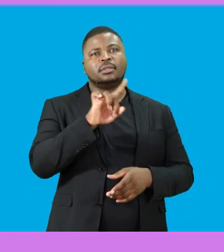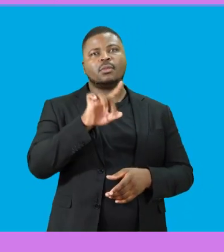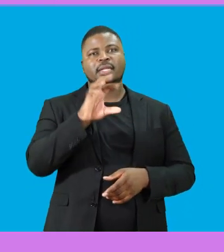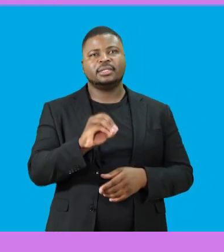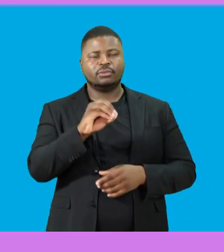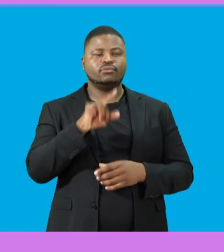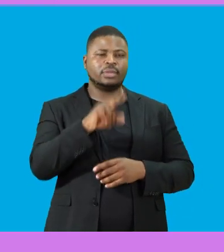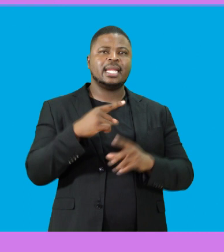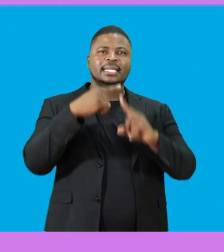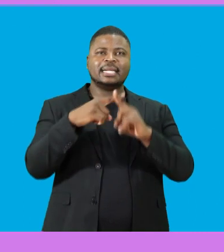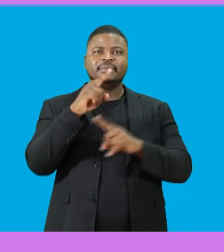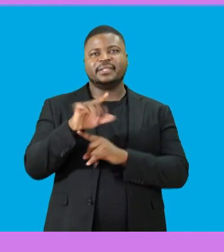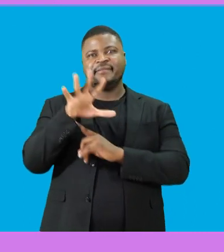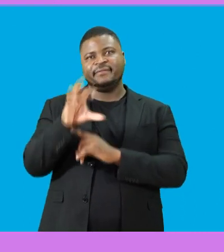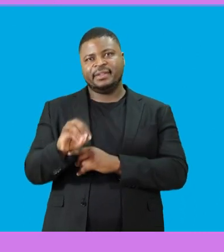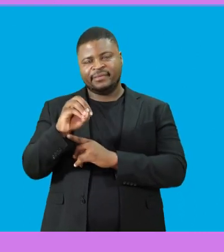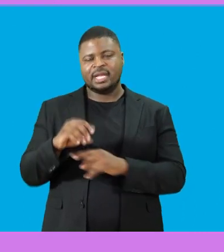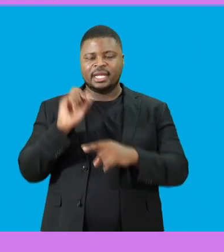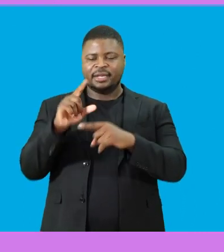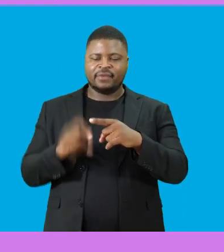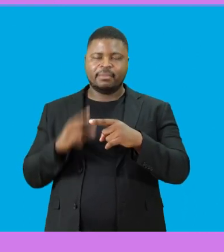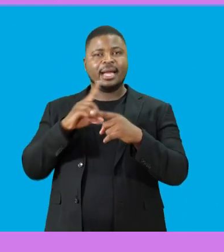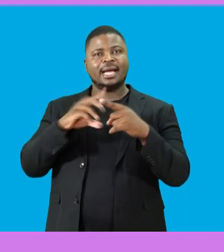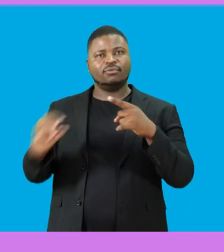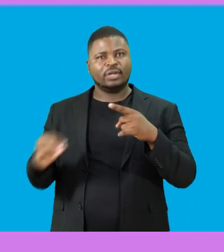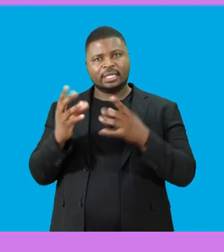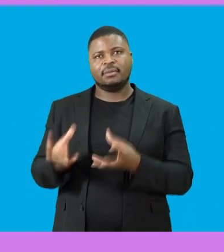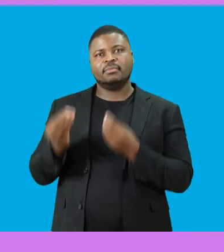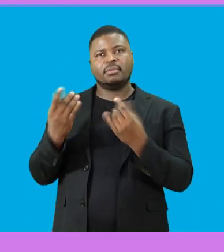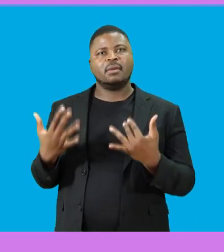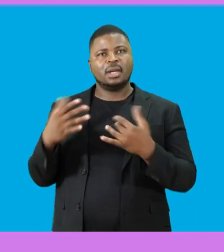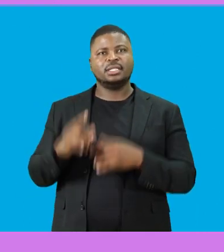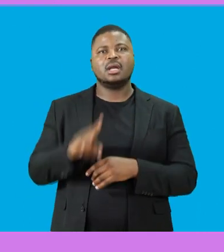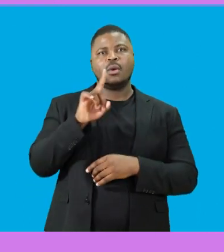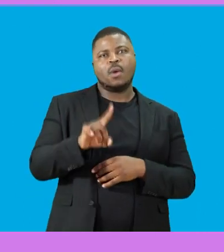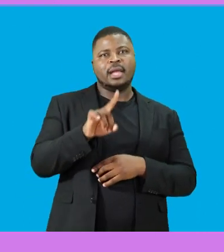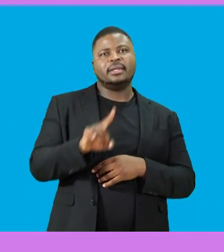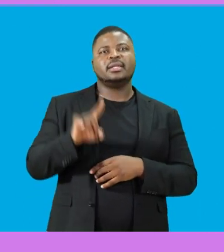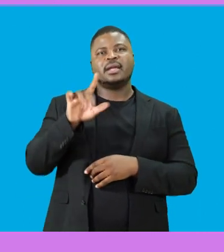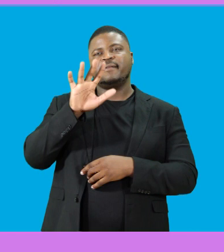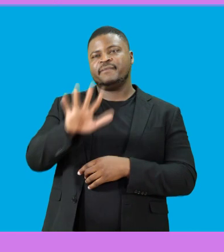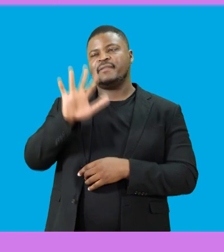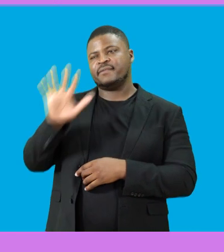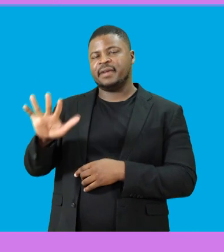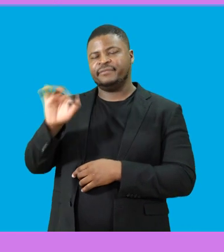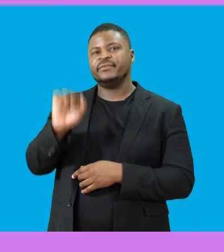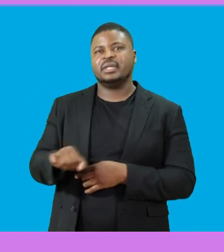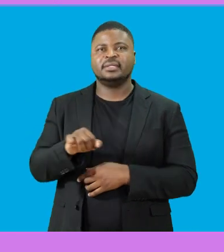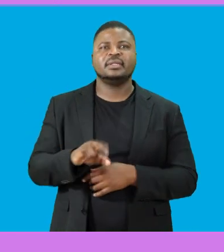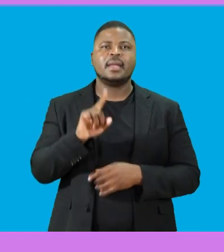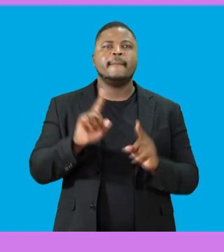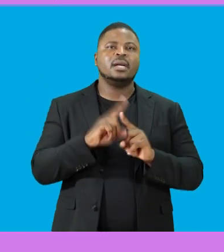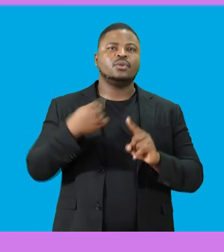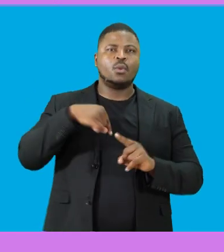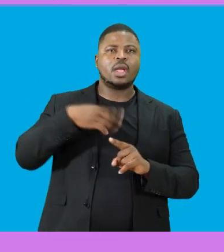310 multiplied by 50 divided by 100, it gives us 155 rand. 155